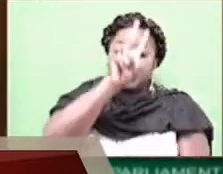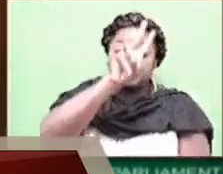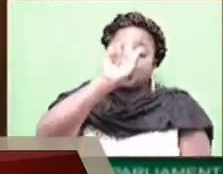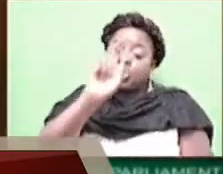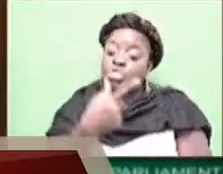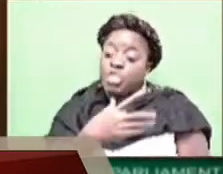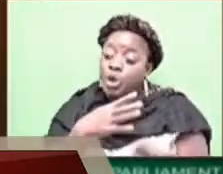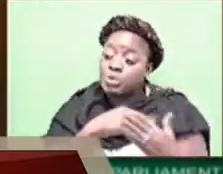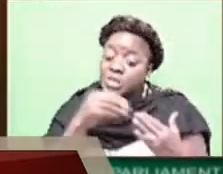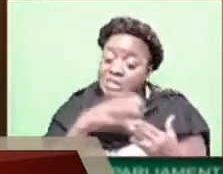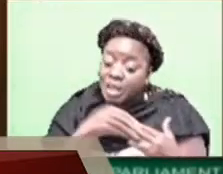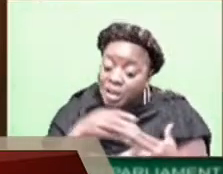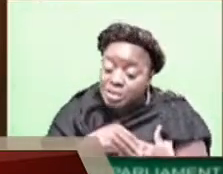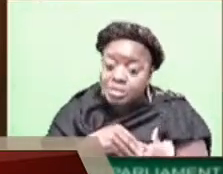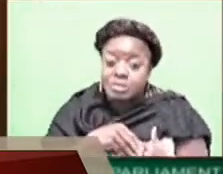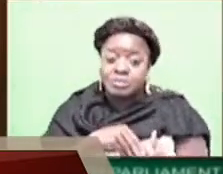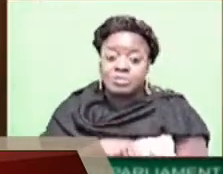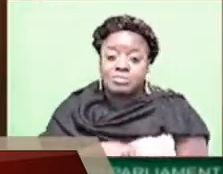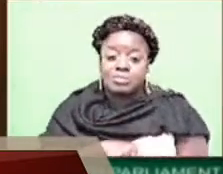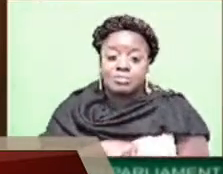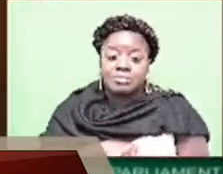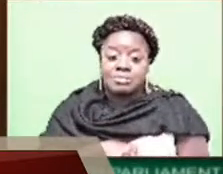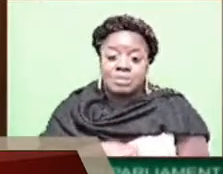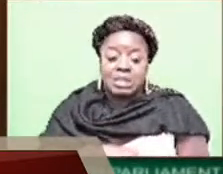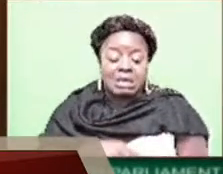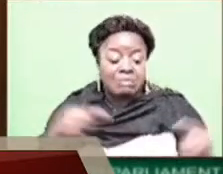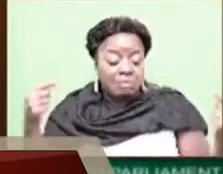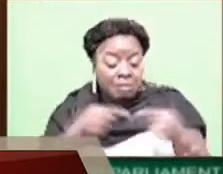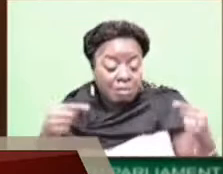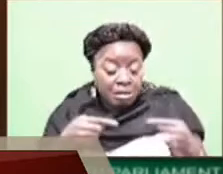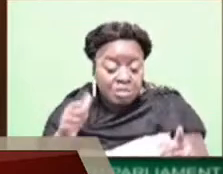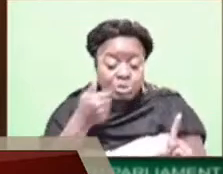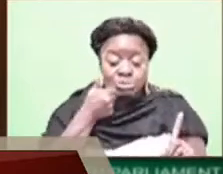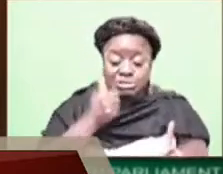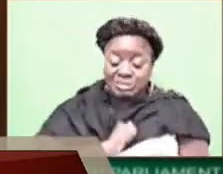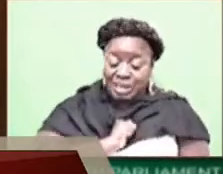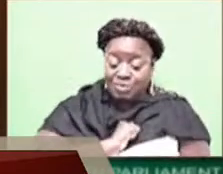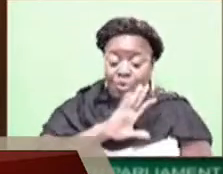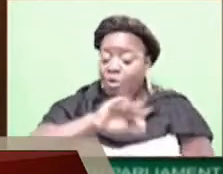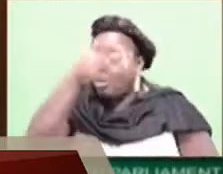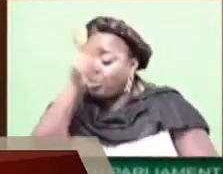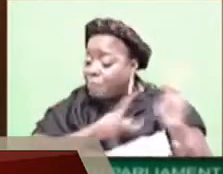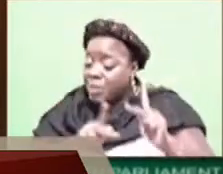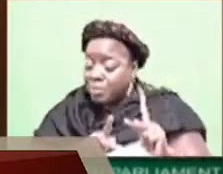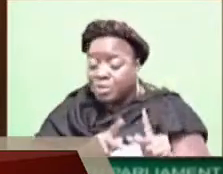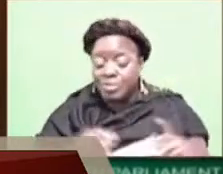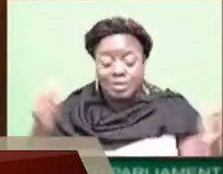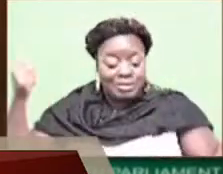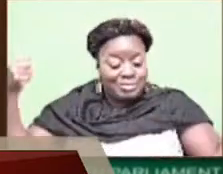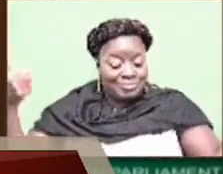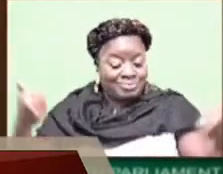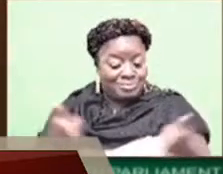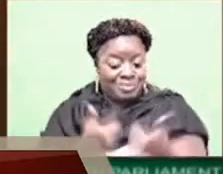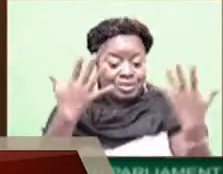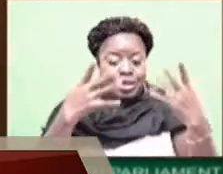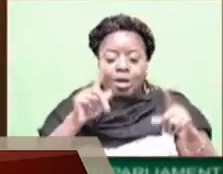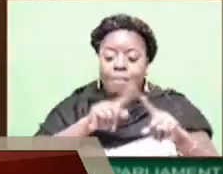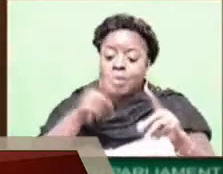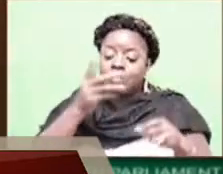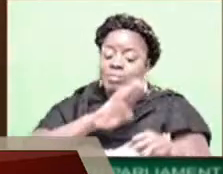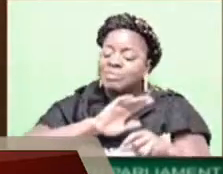to wear a seatbelt, you may hurt yourself or a limited number of people in a car accident. But in the case of the COVID